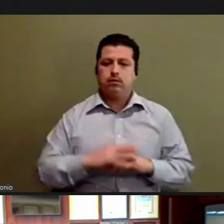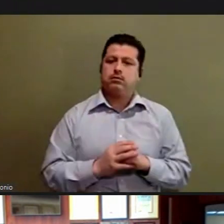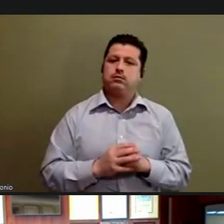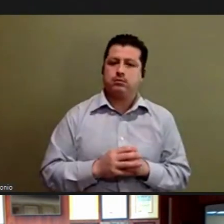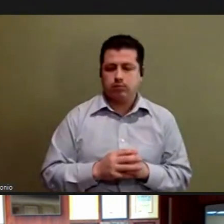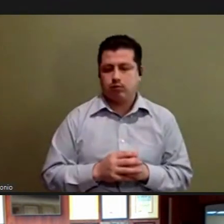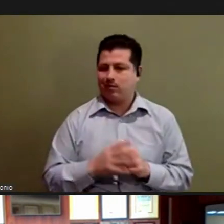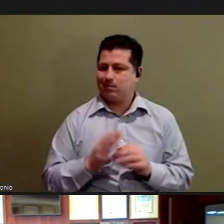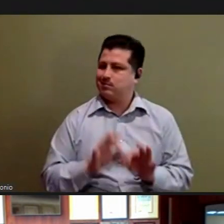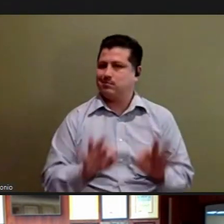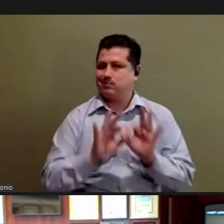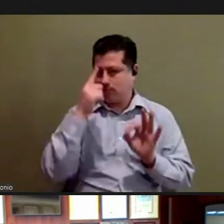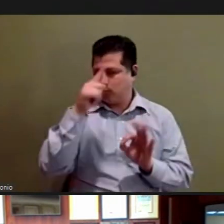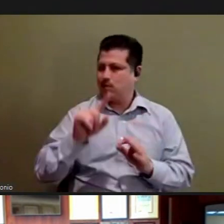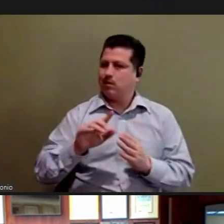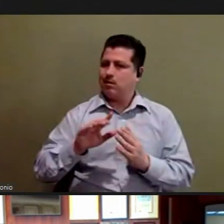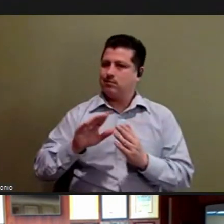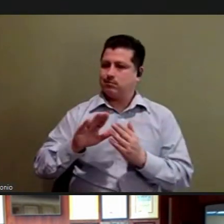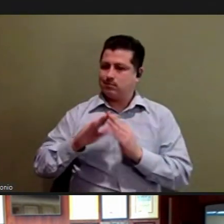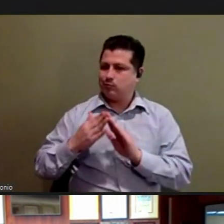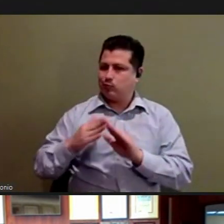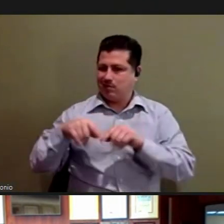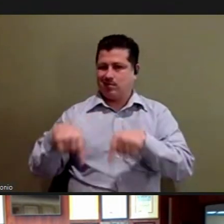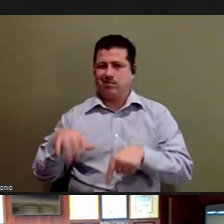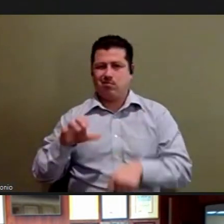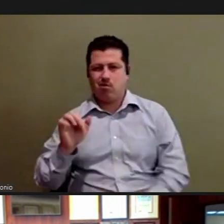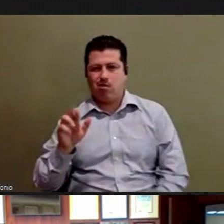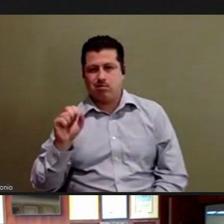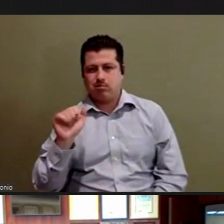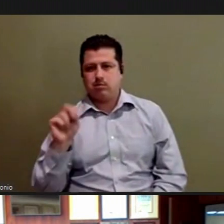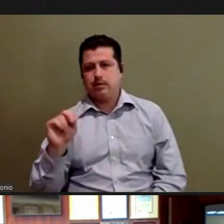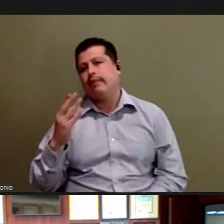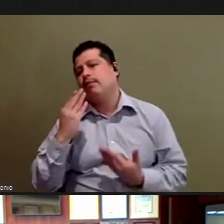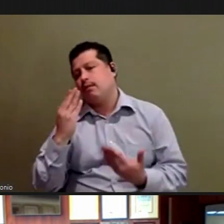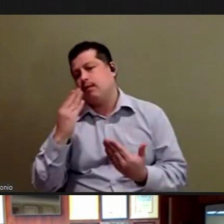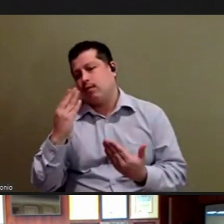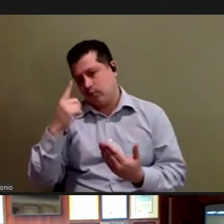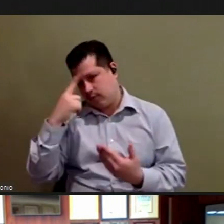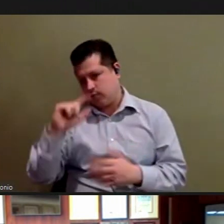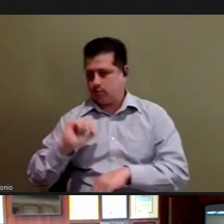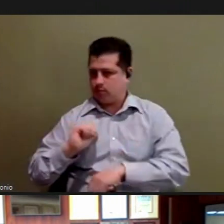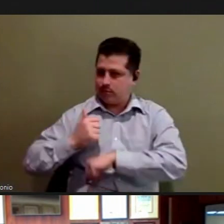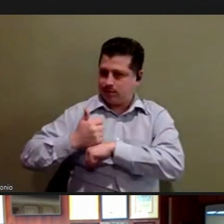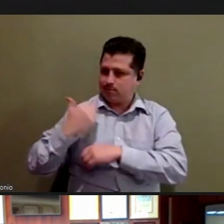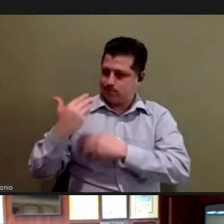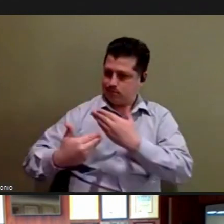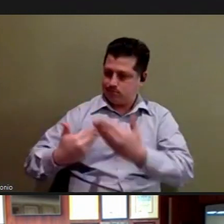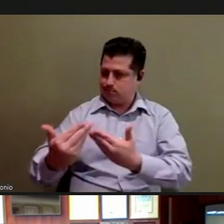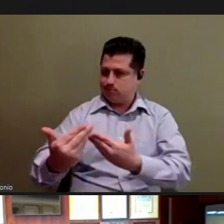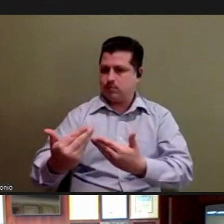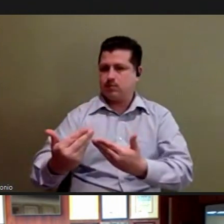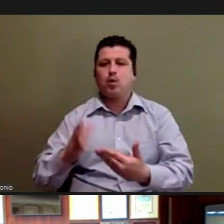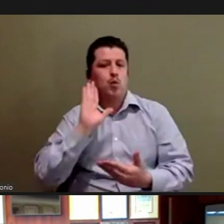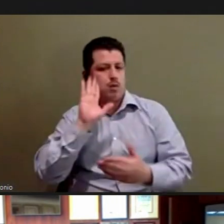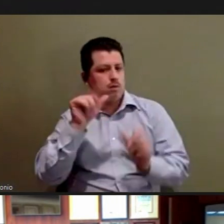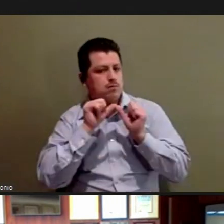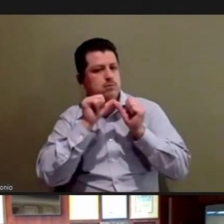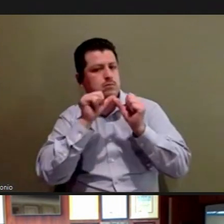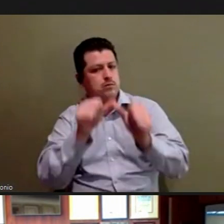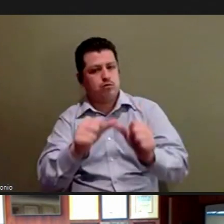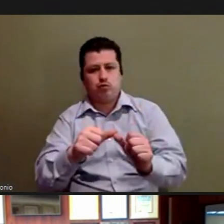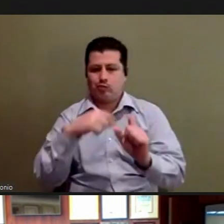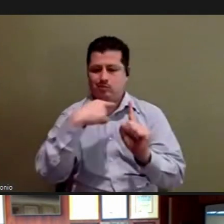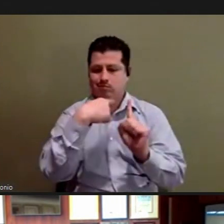Carson. To Madam Mayor, the helm, thank you for putting forward this process, and we will continue to do good things here in the